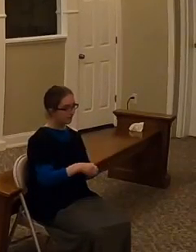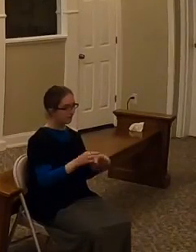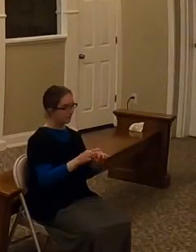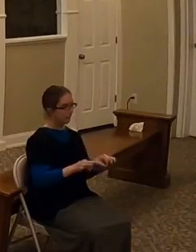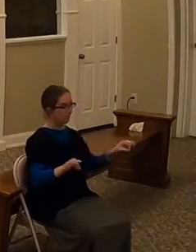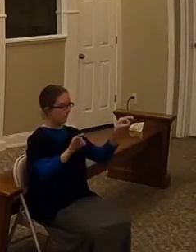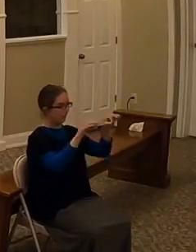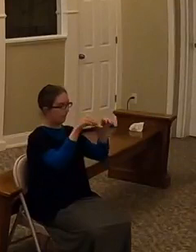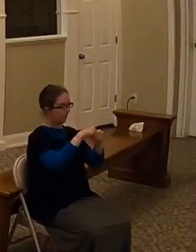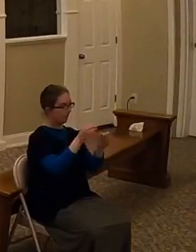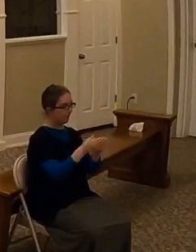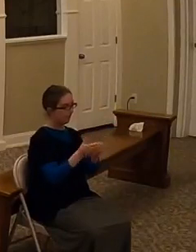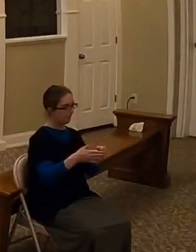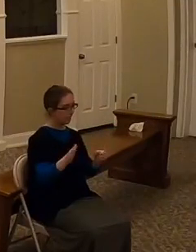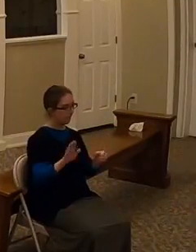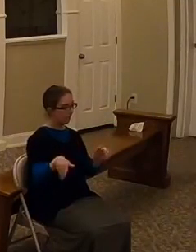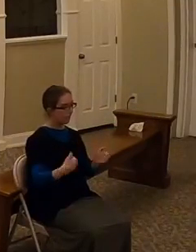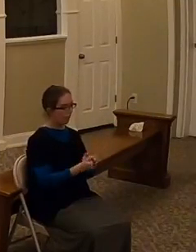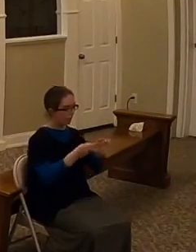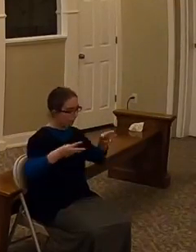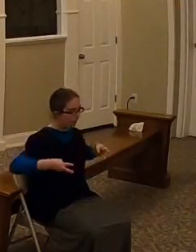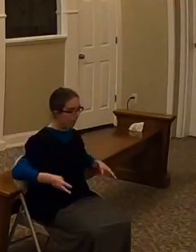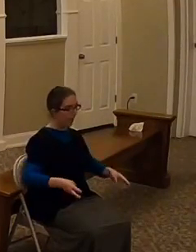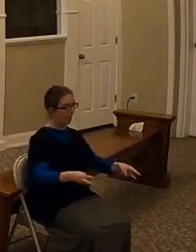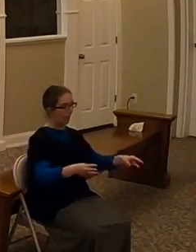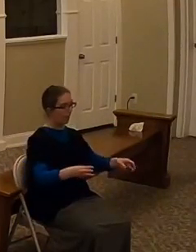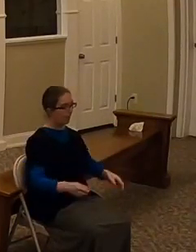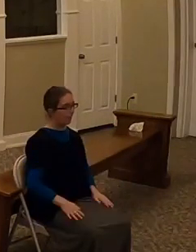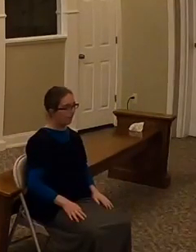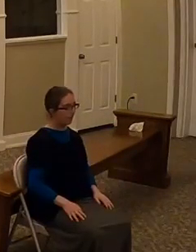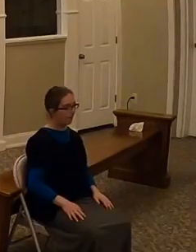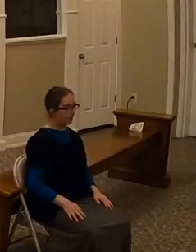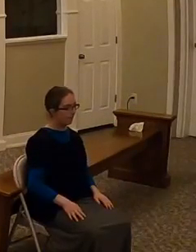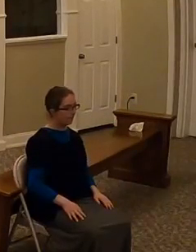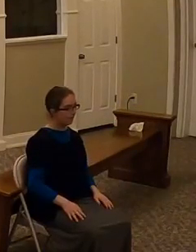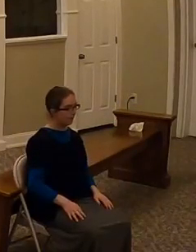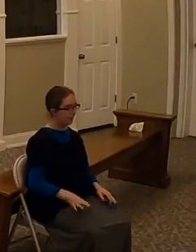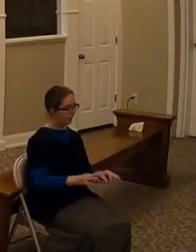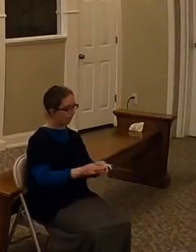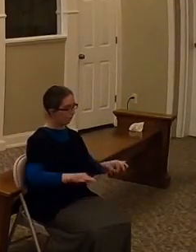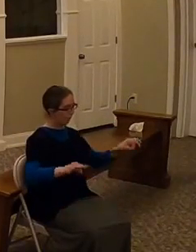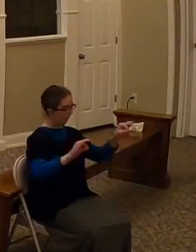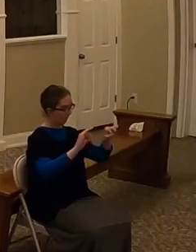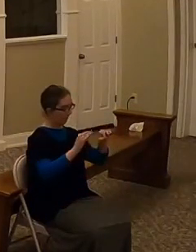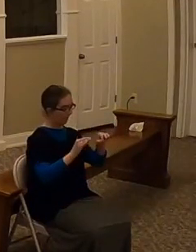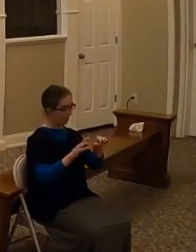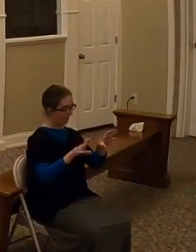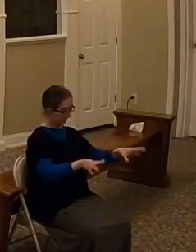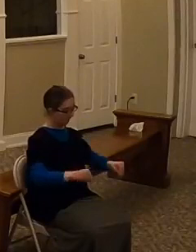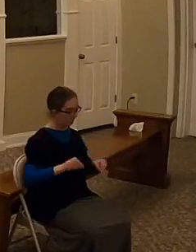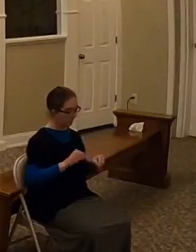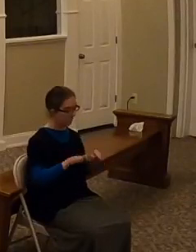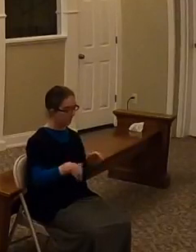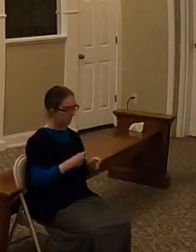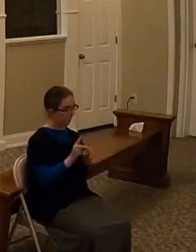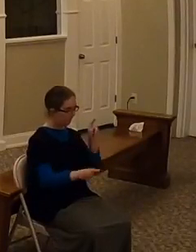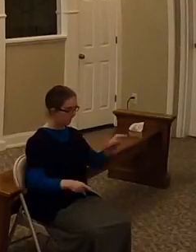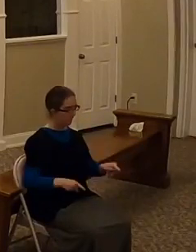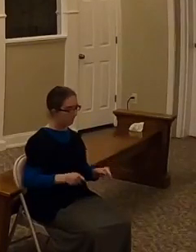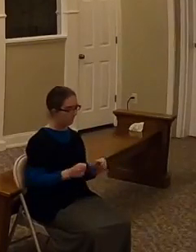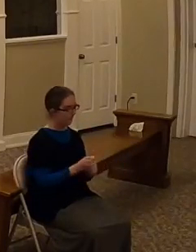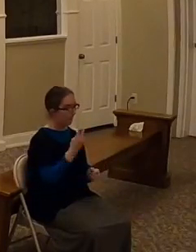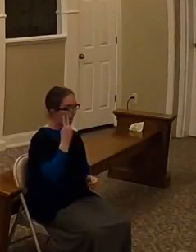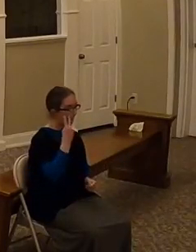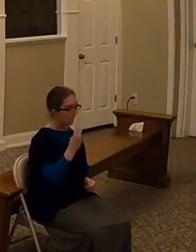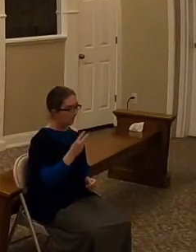in everything and in every way. All right. This saying is reliable, worthy of complete acceptance by everybody. With a view